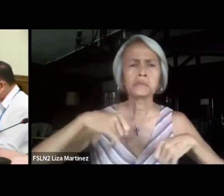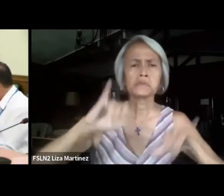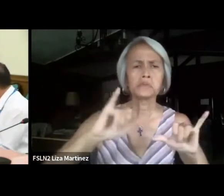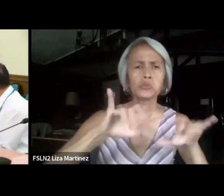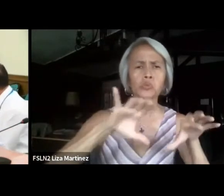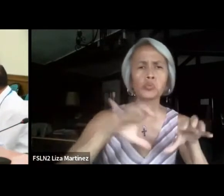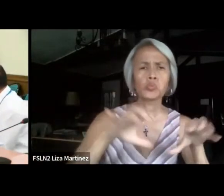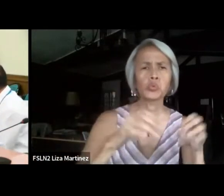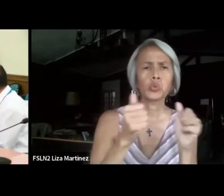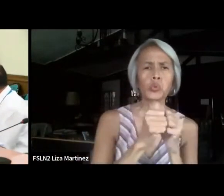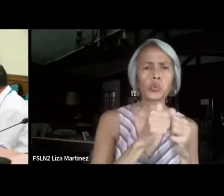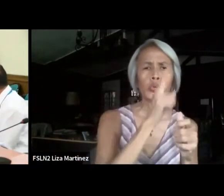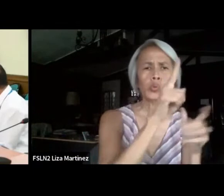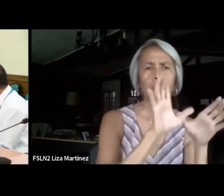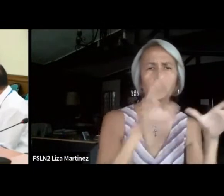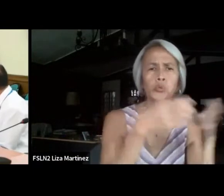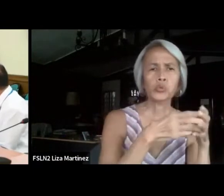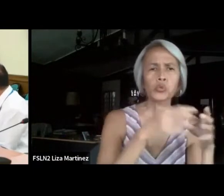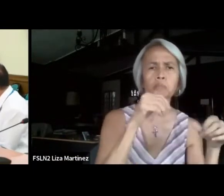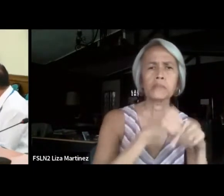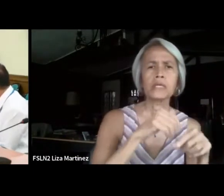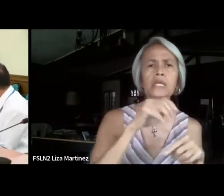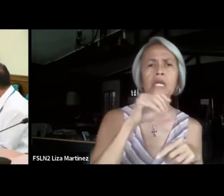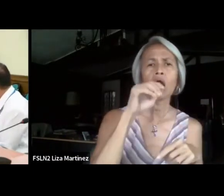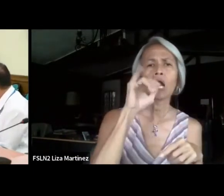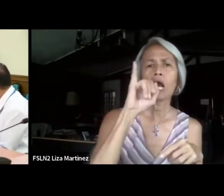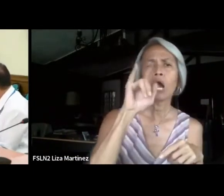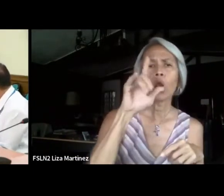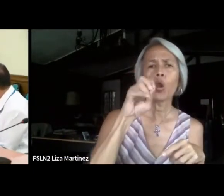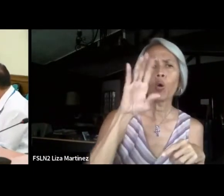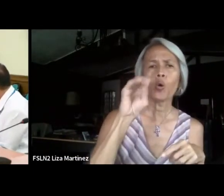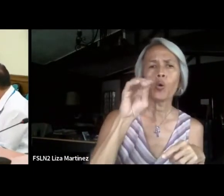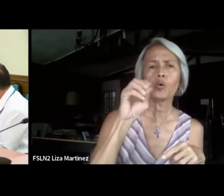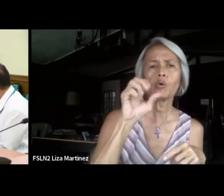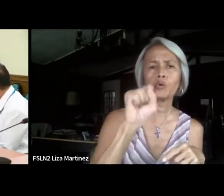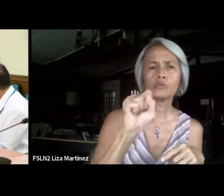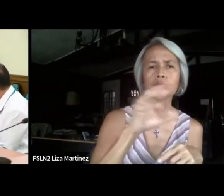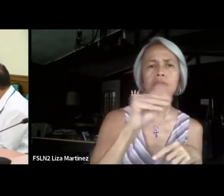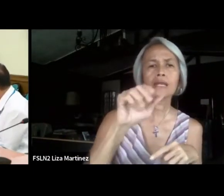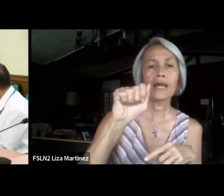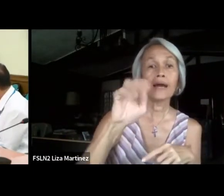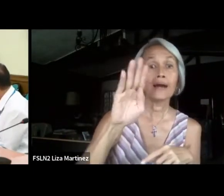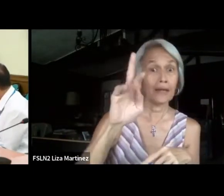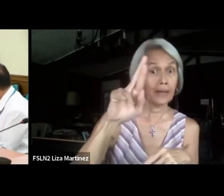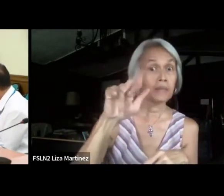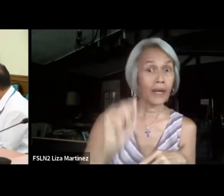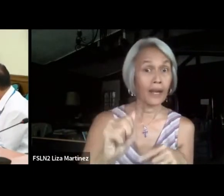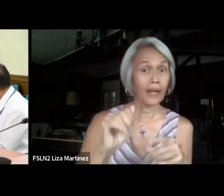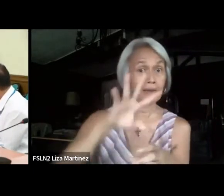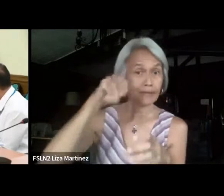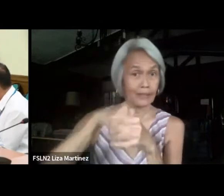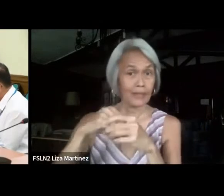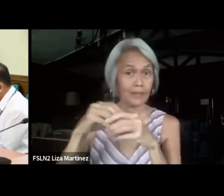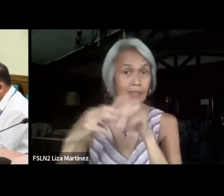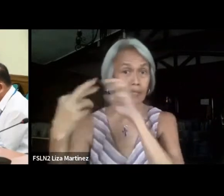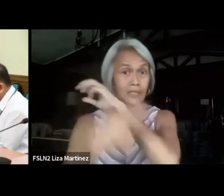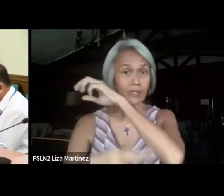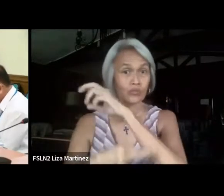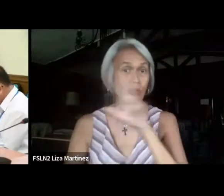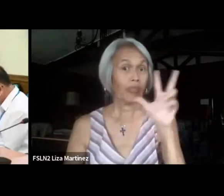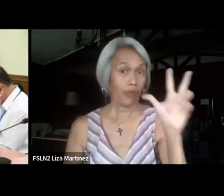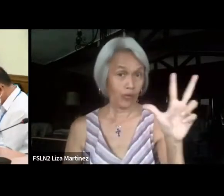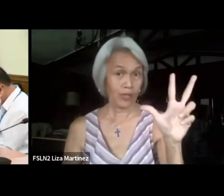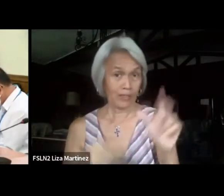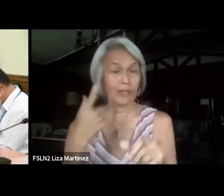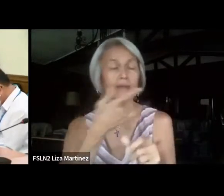group in Ilocos Norte and Abra and in other regions, sir, including Region 3 and Region 9. SIL has been working